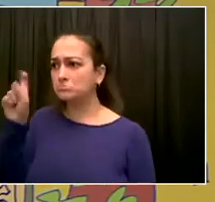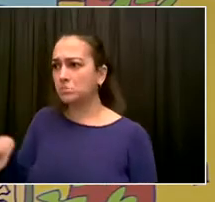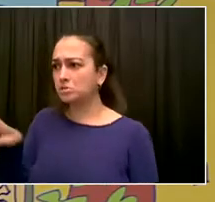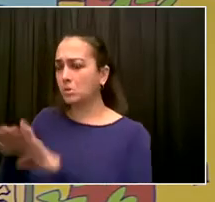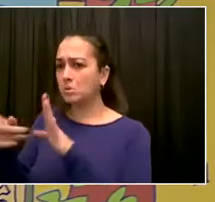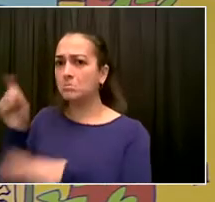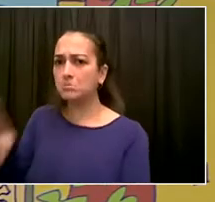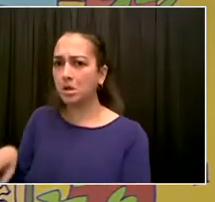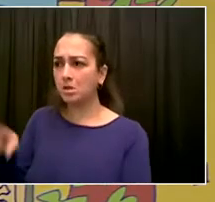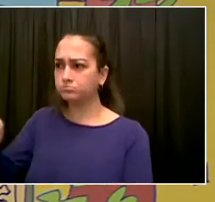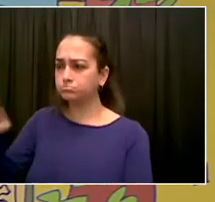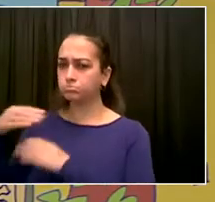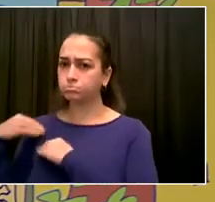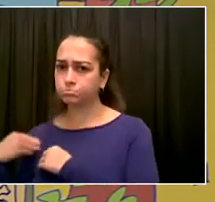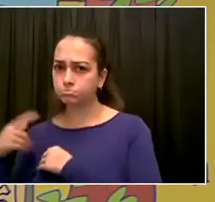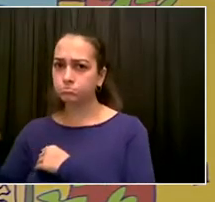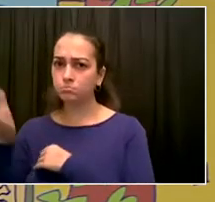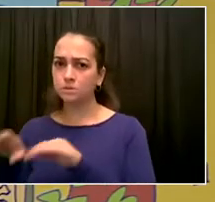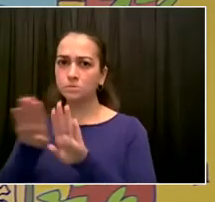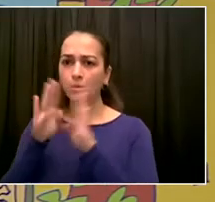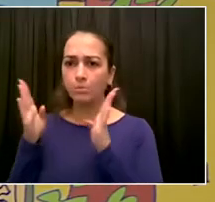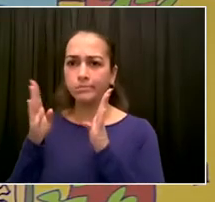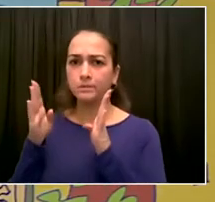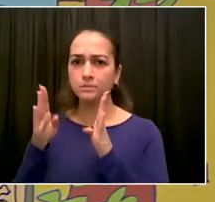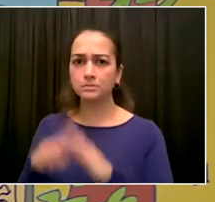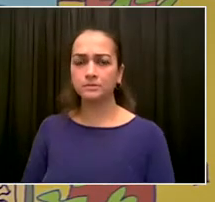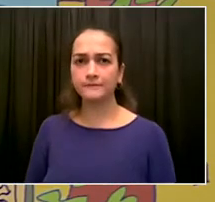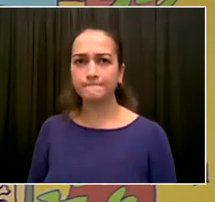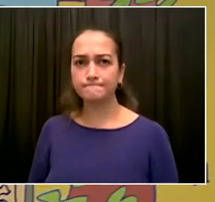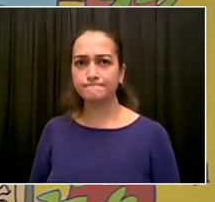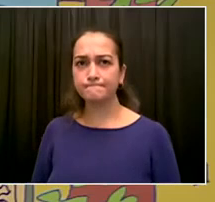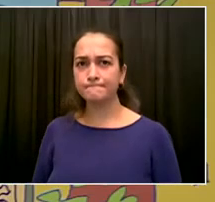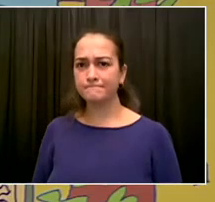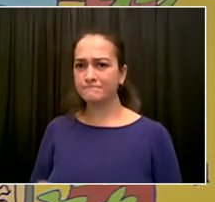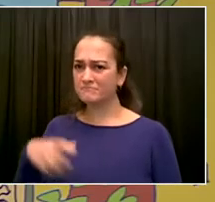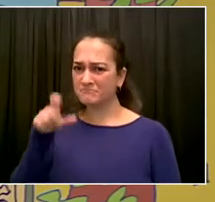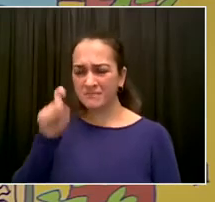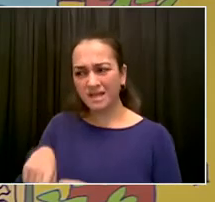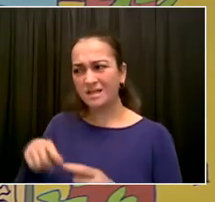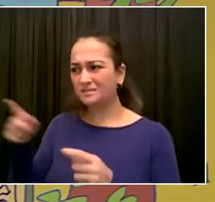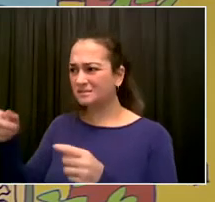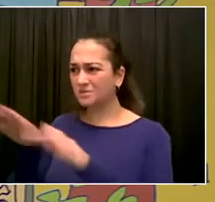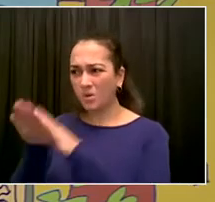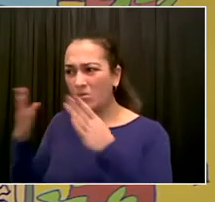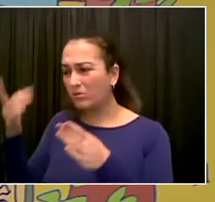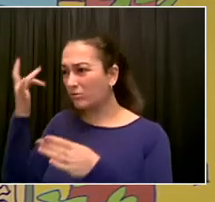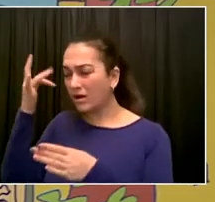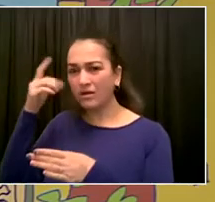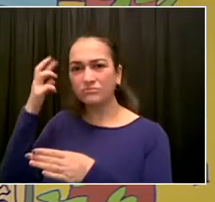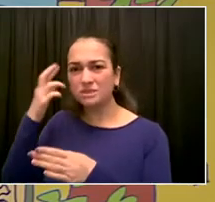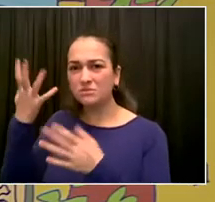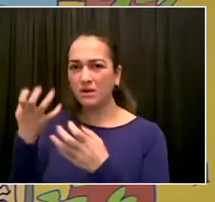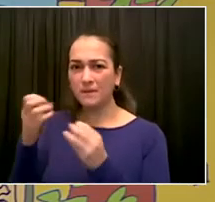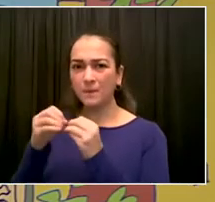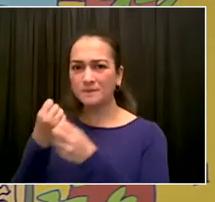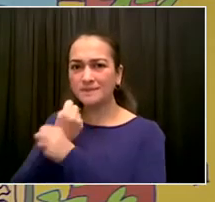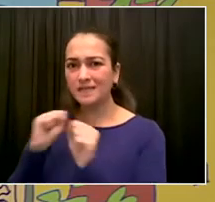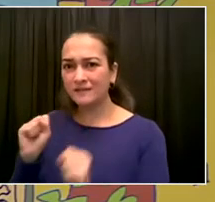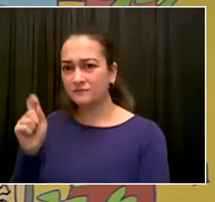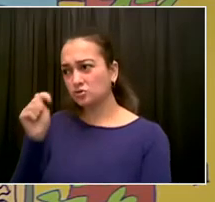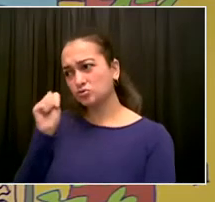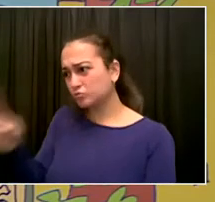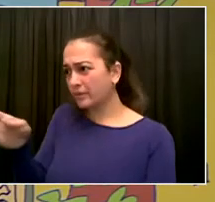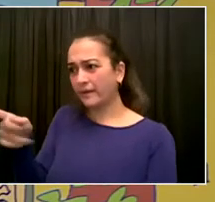safer. So, I mean, I don't need you to speak specifically to that project, but more in general, how do you balance